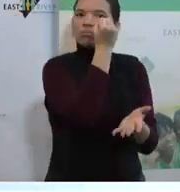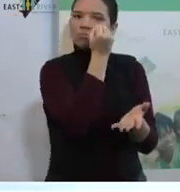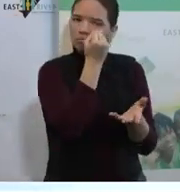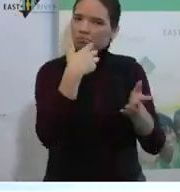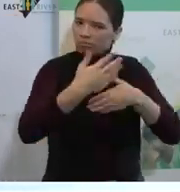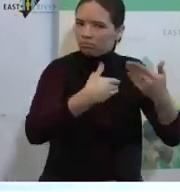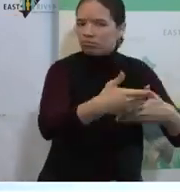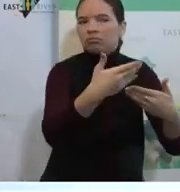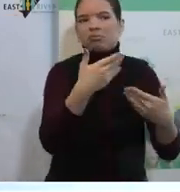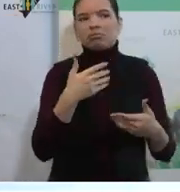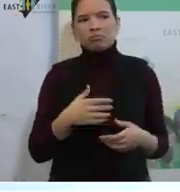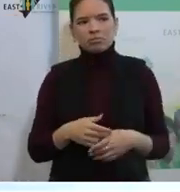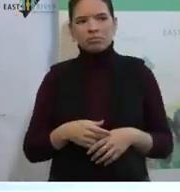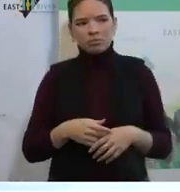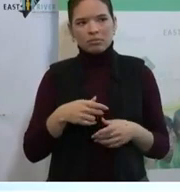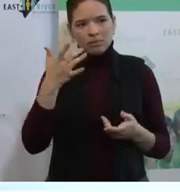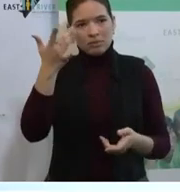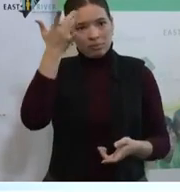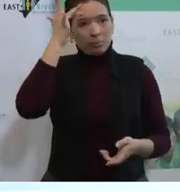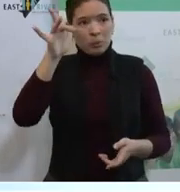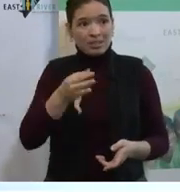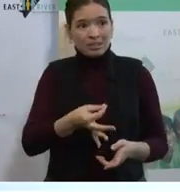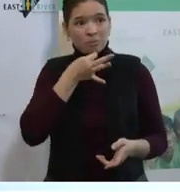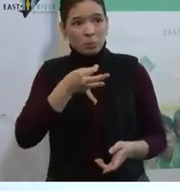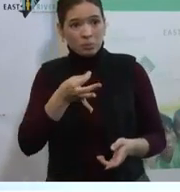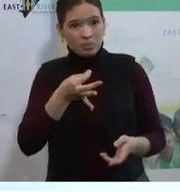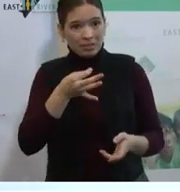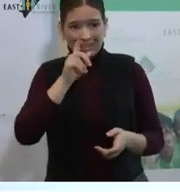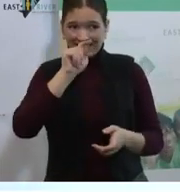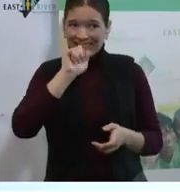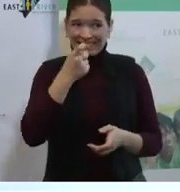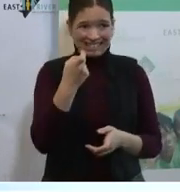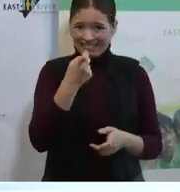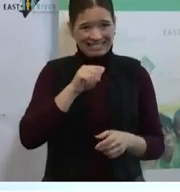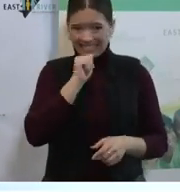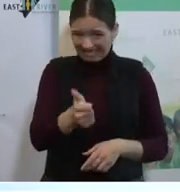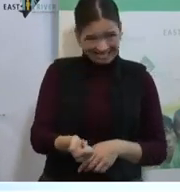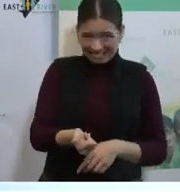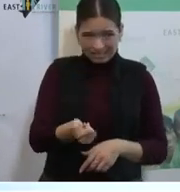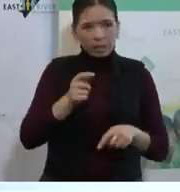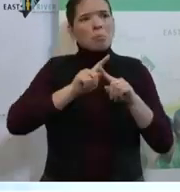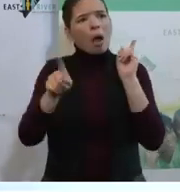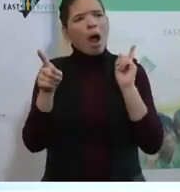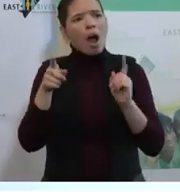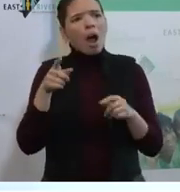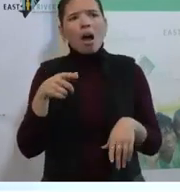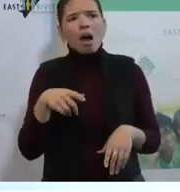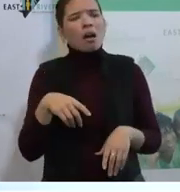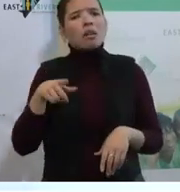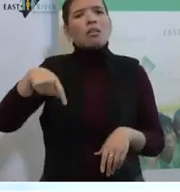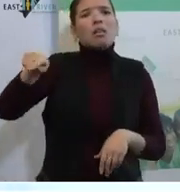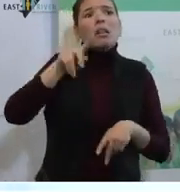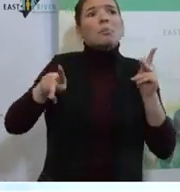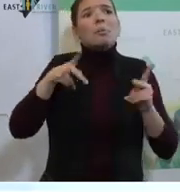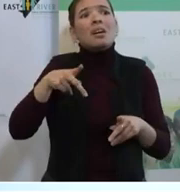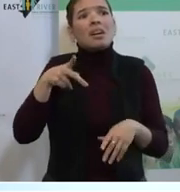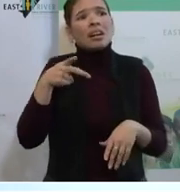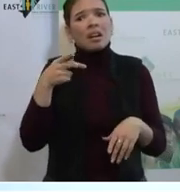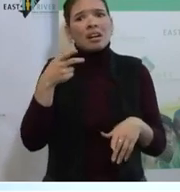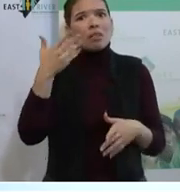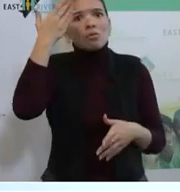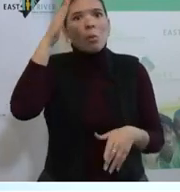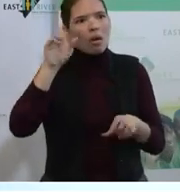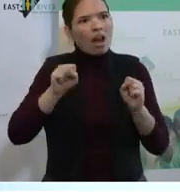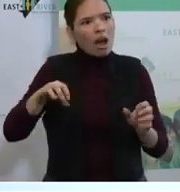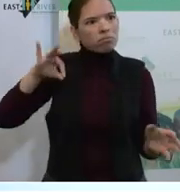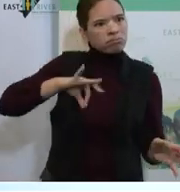DC residents who don't or believe they don't need to file a tax return, then leave money